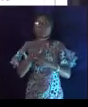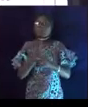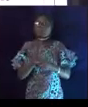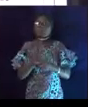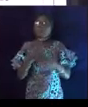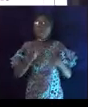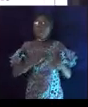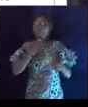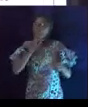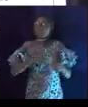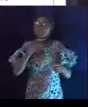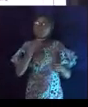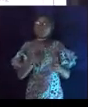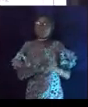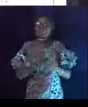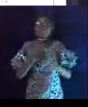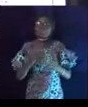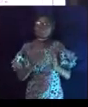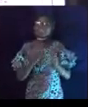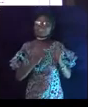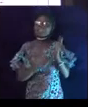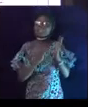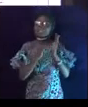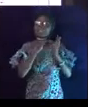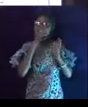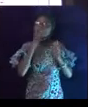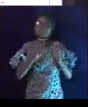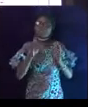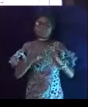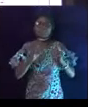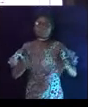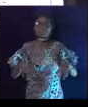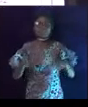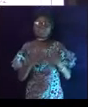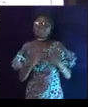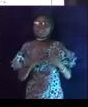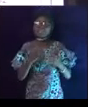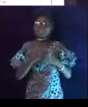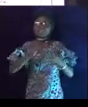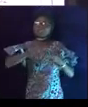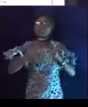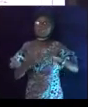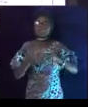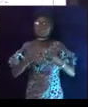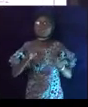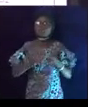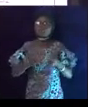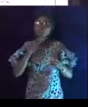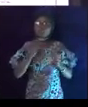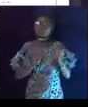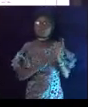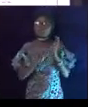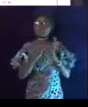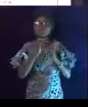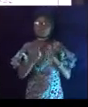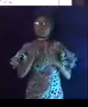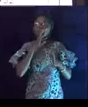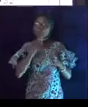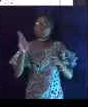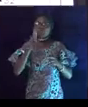our last lesson, we studied how to change temperatures from Celsius to Fahrenheit. So in this lesson, we will study how to